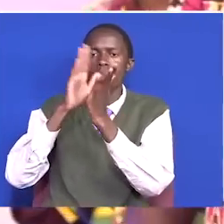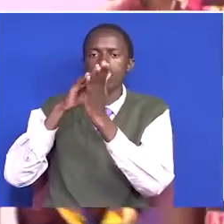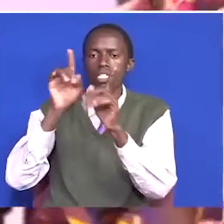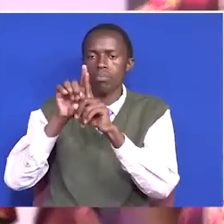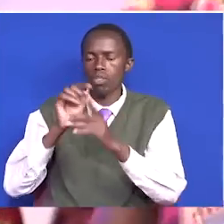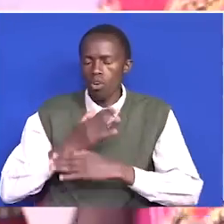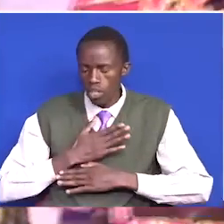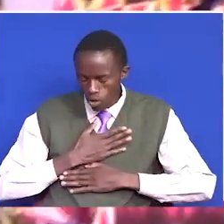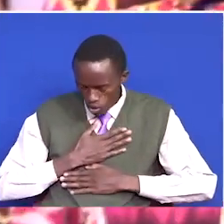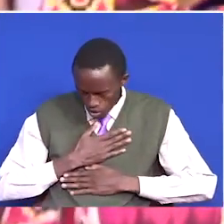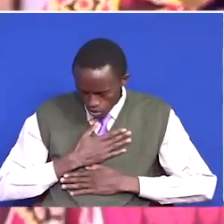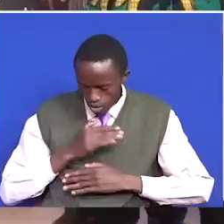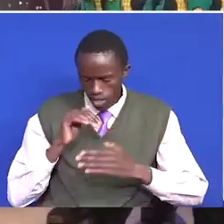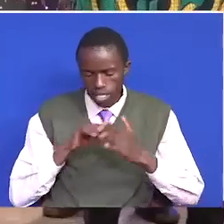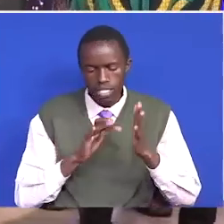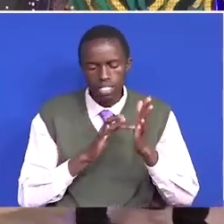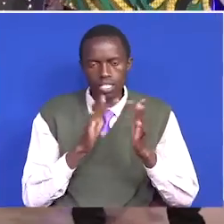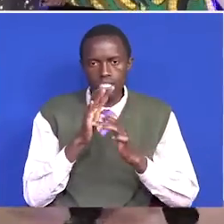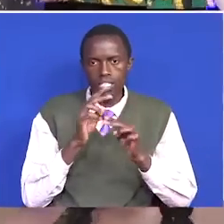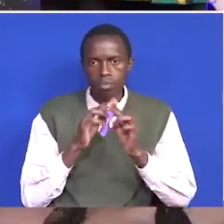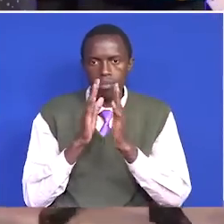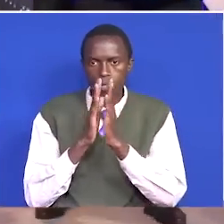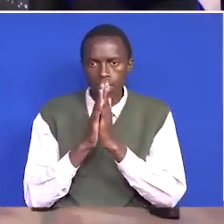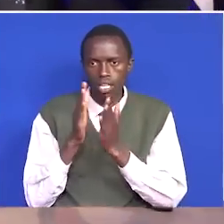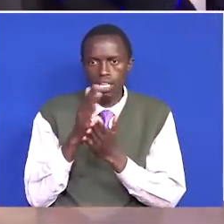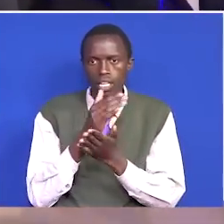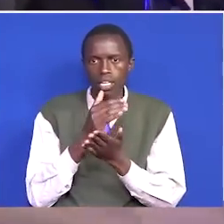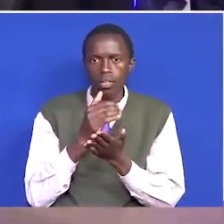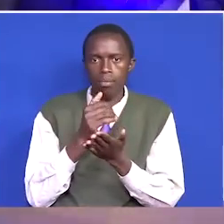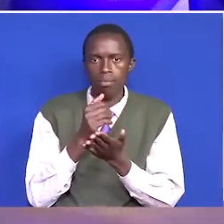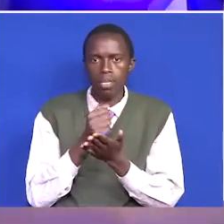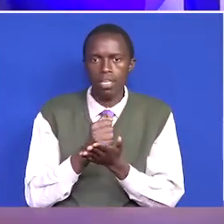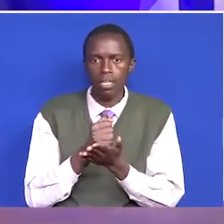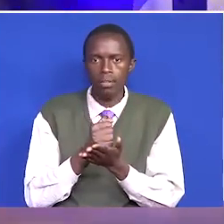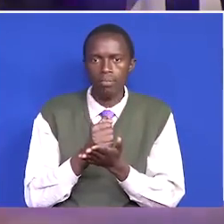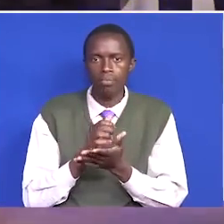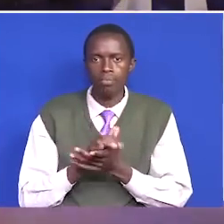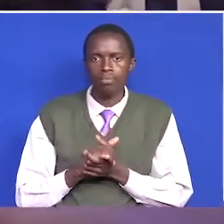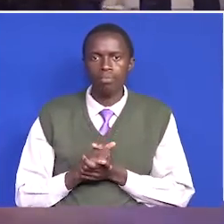honor. In Jesus' name we pray. Amen. Amen.